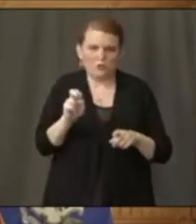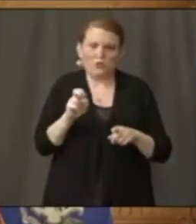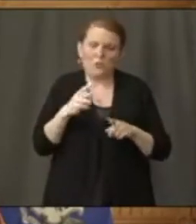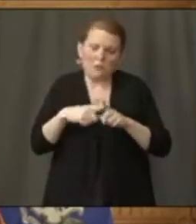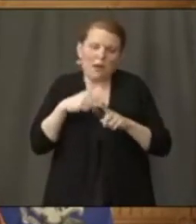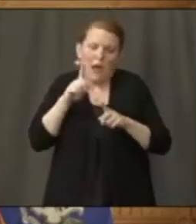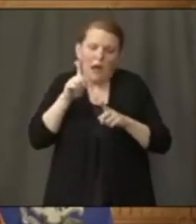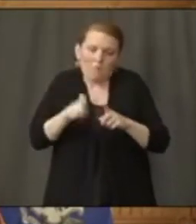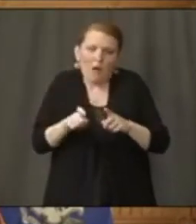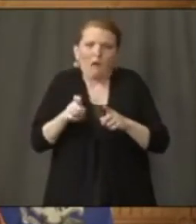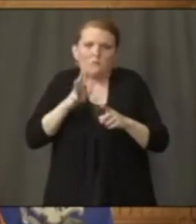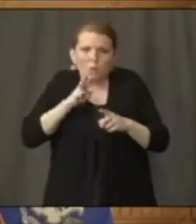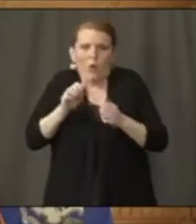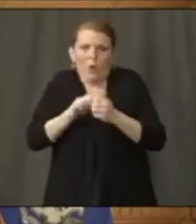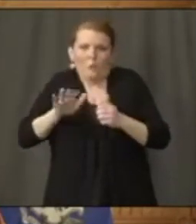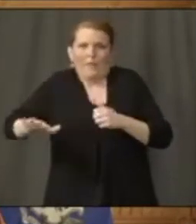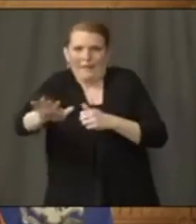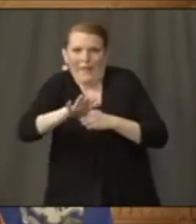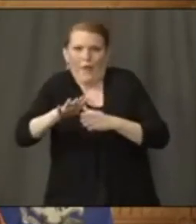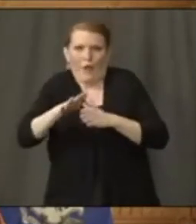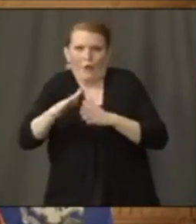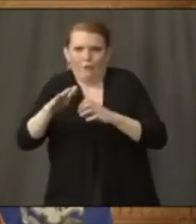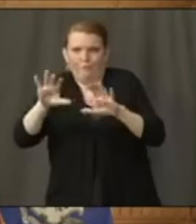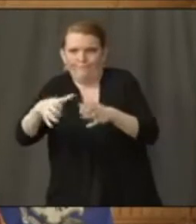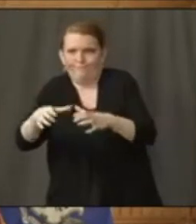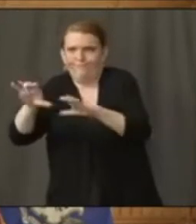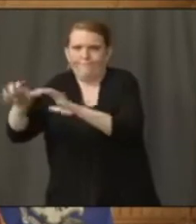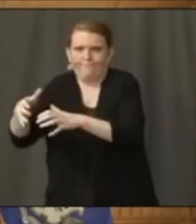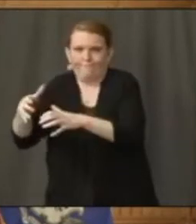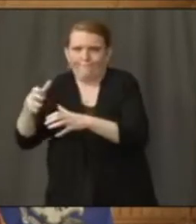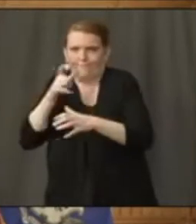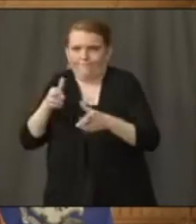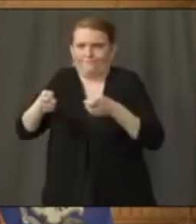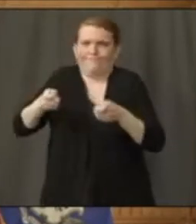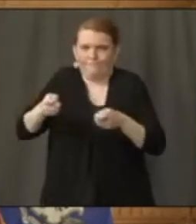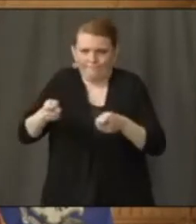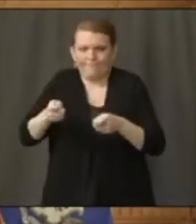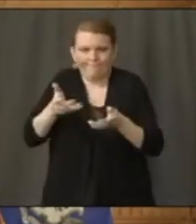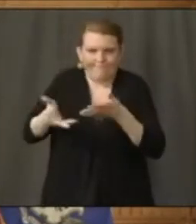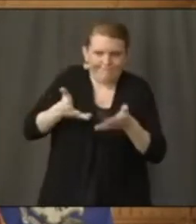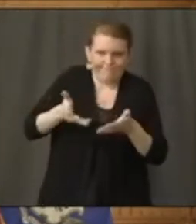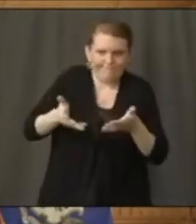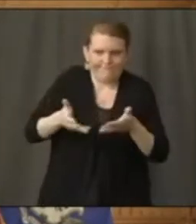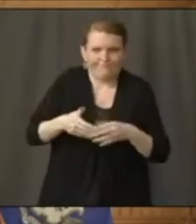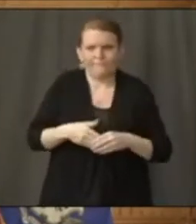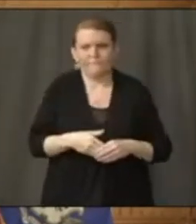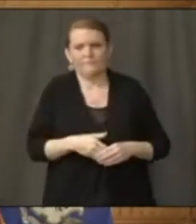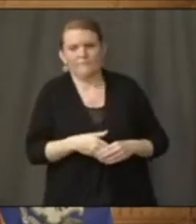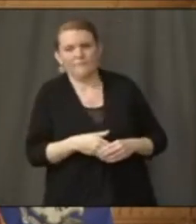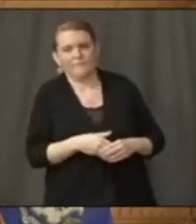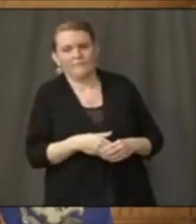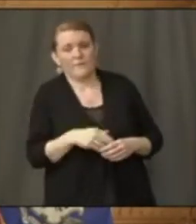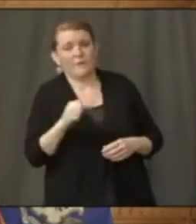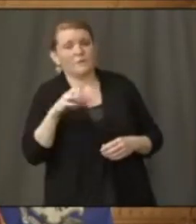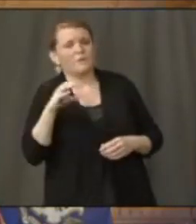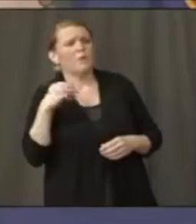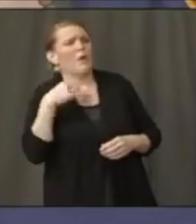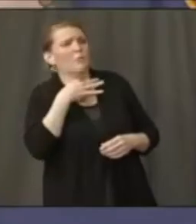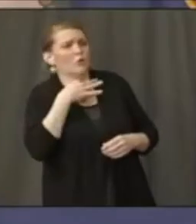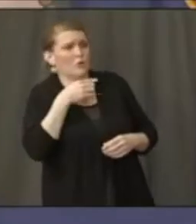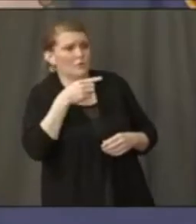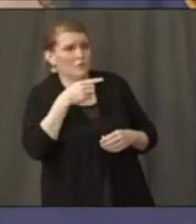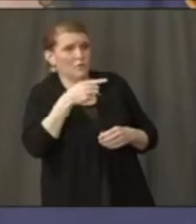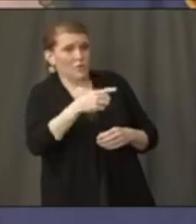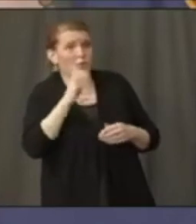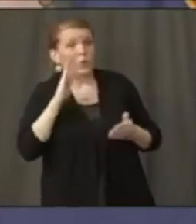pulpit and give your best advice to them as opposed to dictating? Well, you know me. I like to try and work through anything I